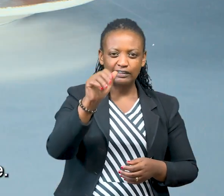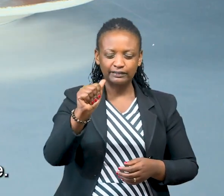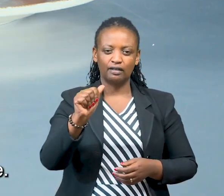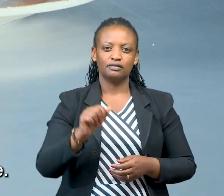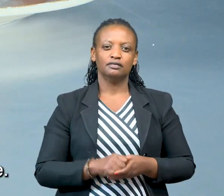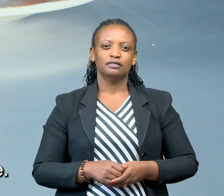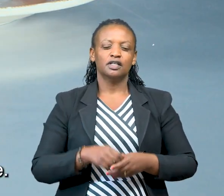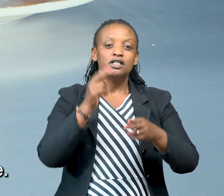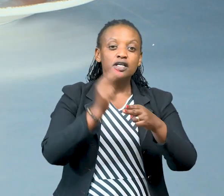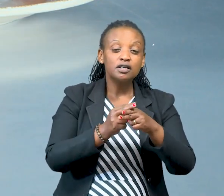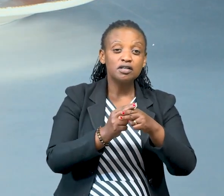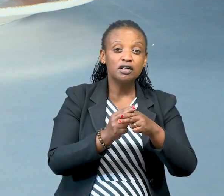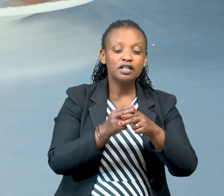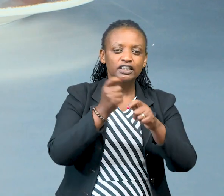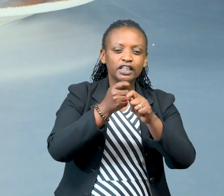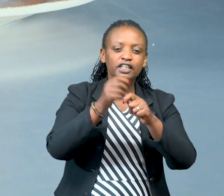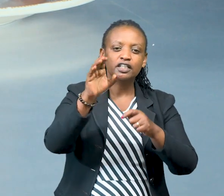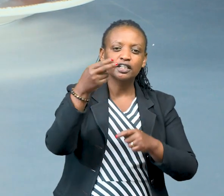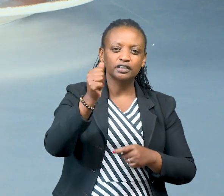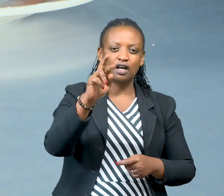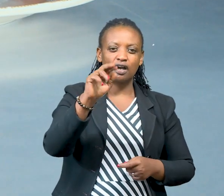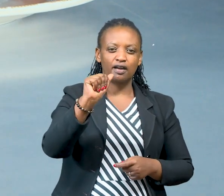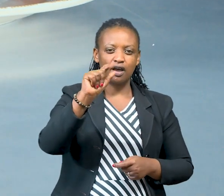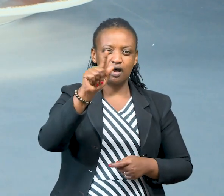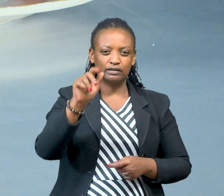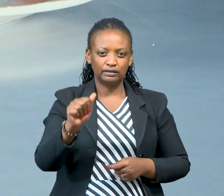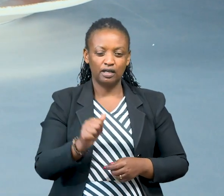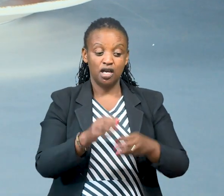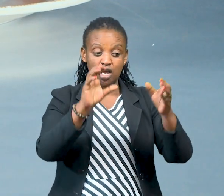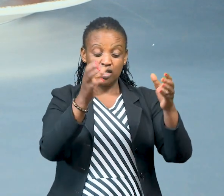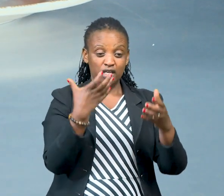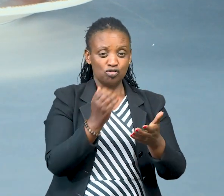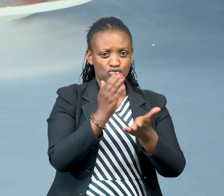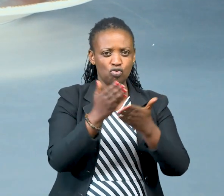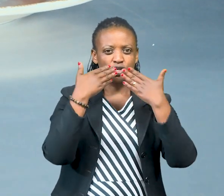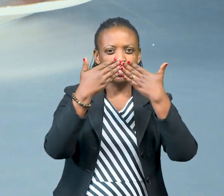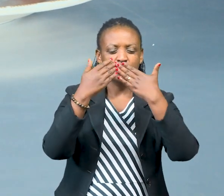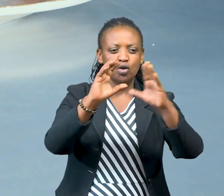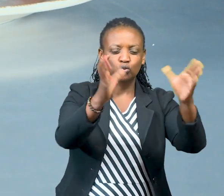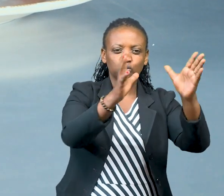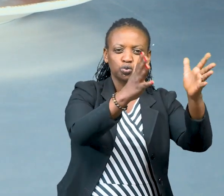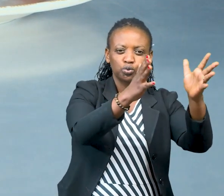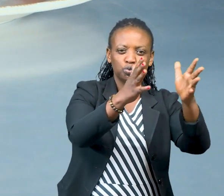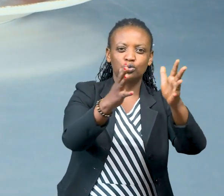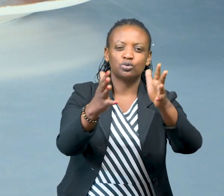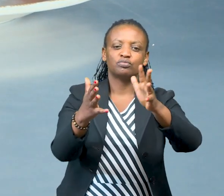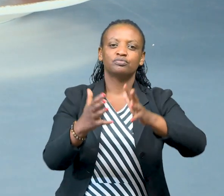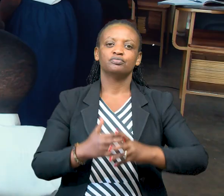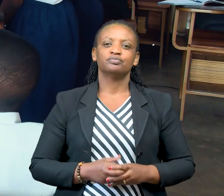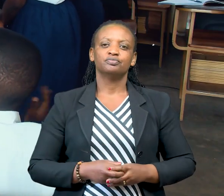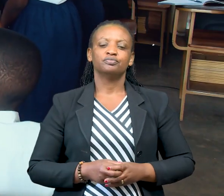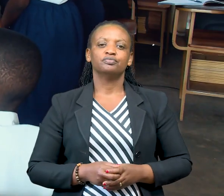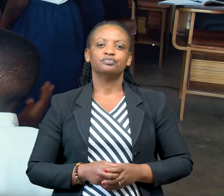Exactly. This side is called charaza. It is called the charaza. So friends, this group, thank you so much. Can you clap for